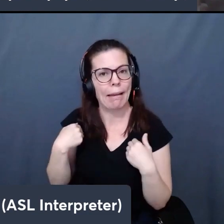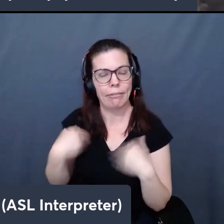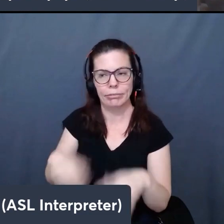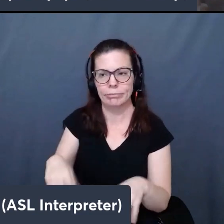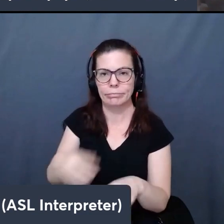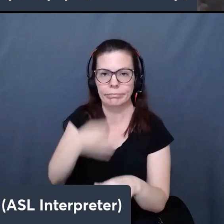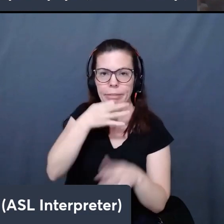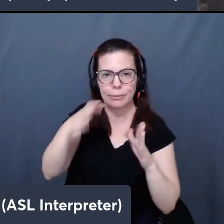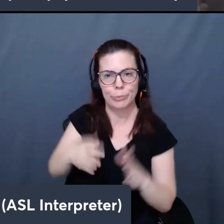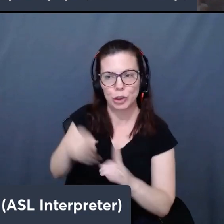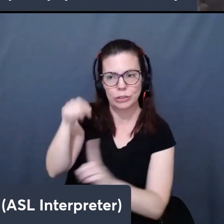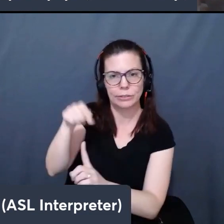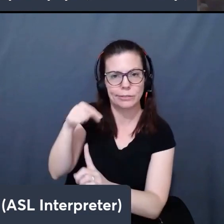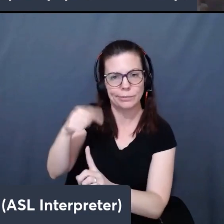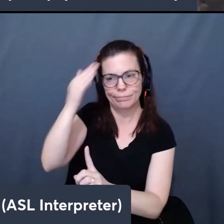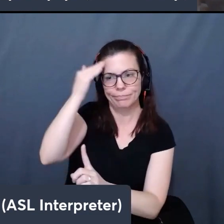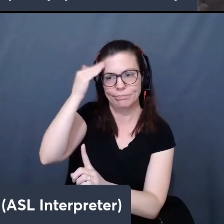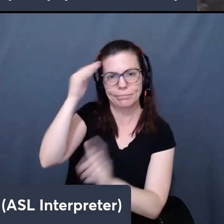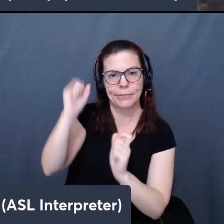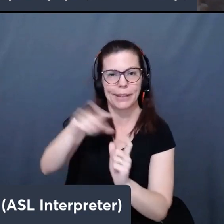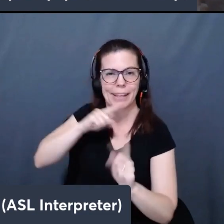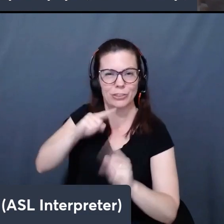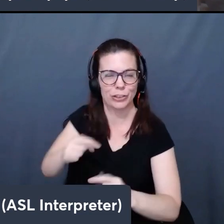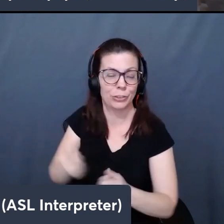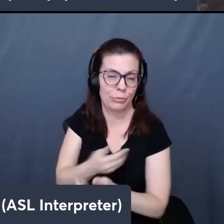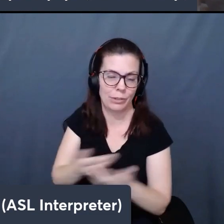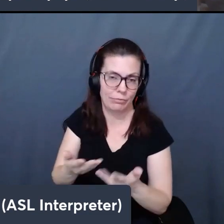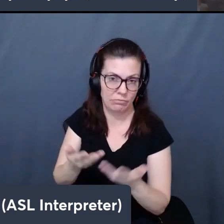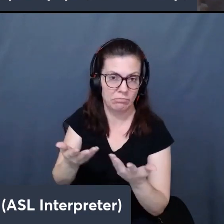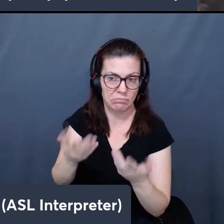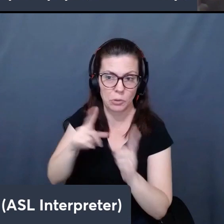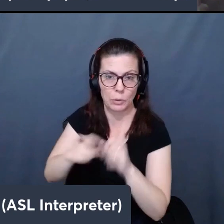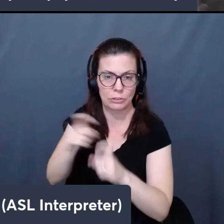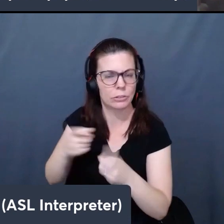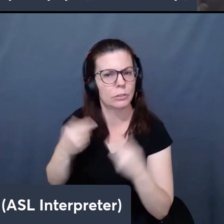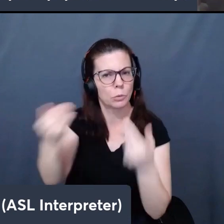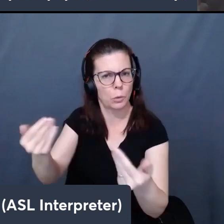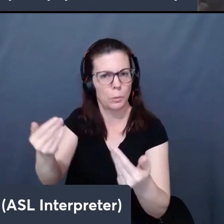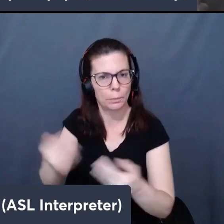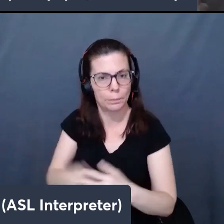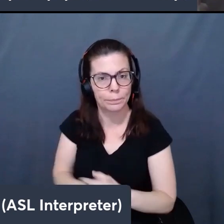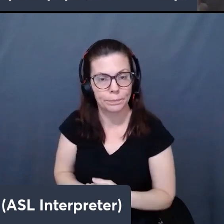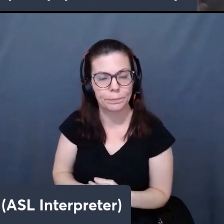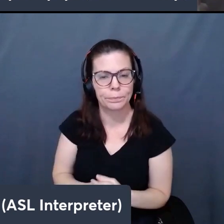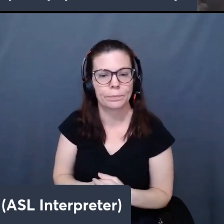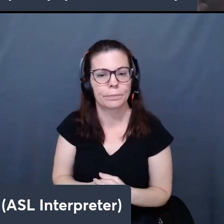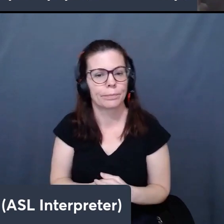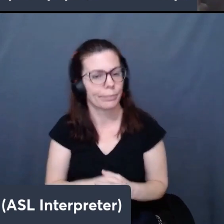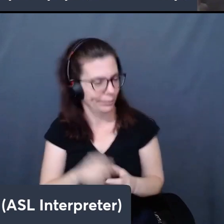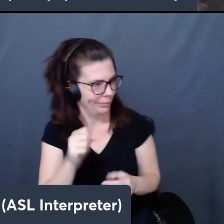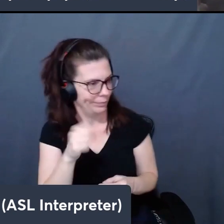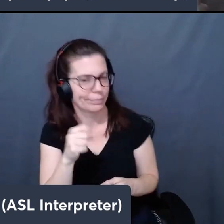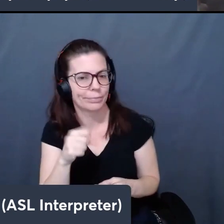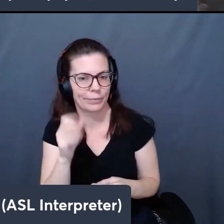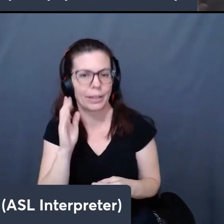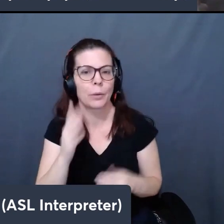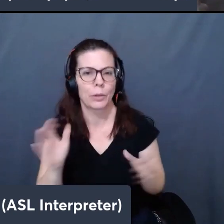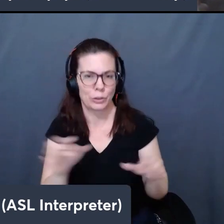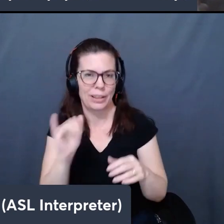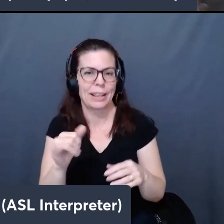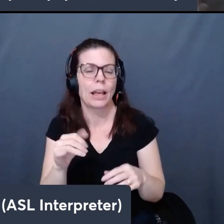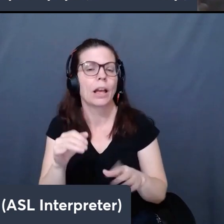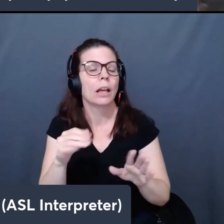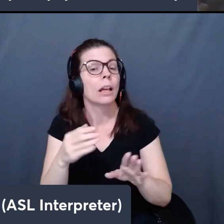chat, can answer any of your questions. So if you think of anything, please feel free to ask that away. yeah, sure, I'll do that. And before